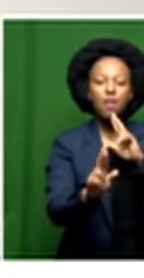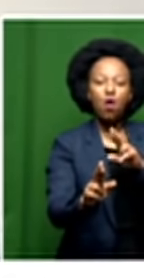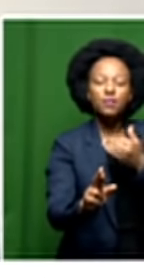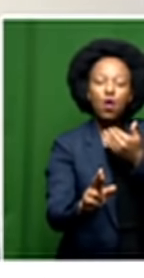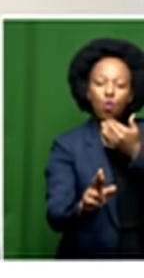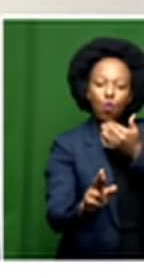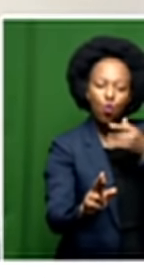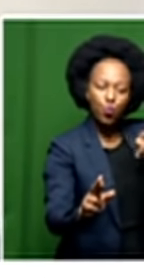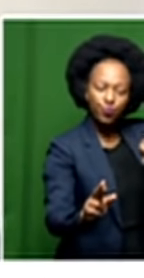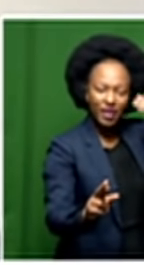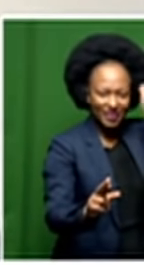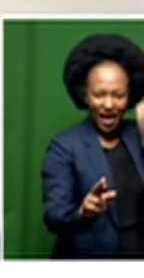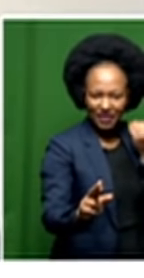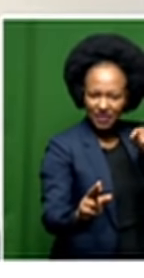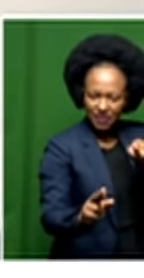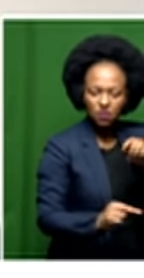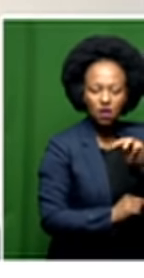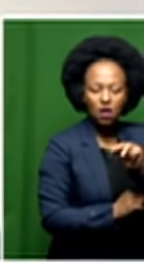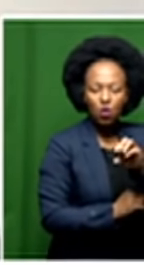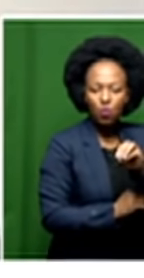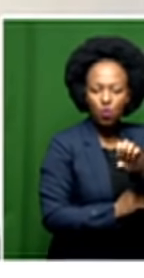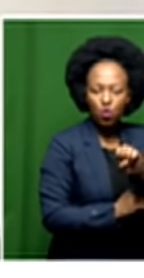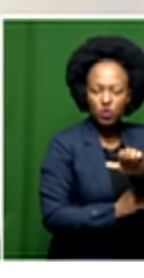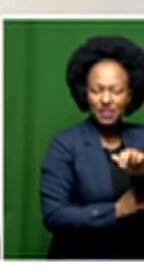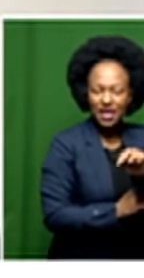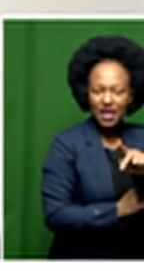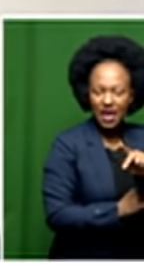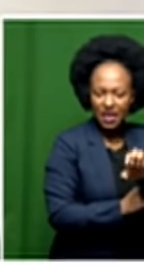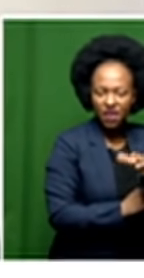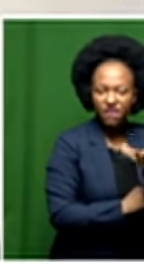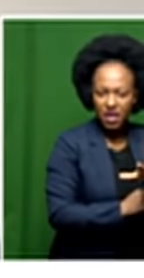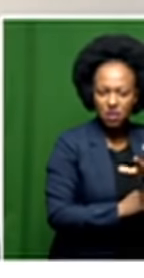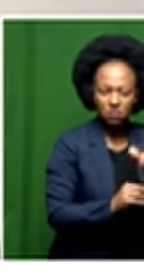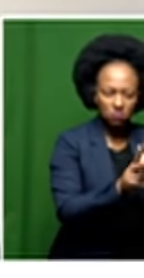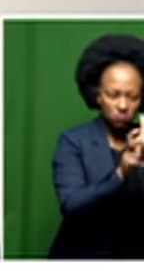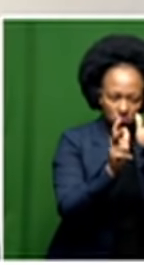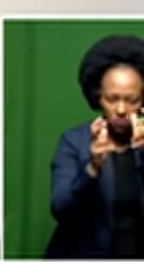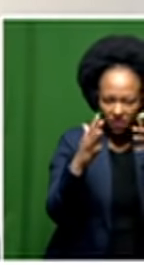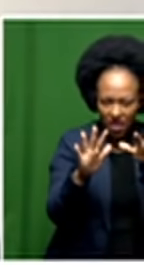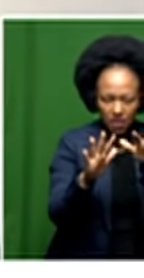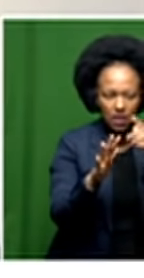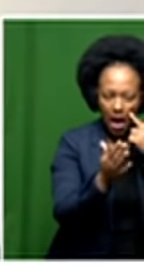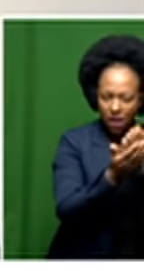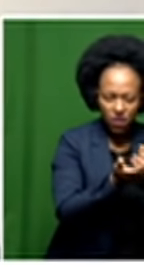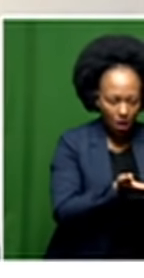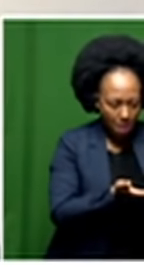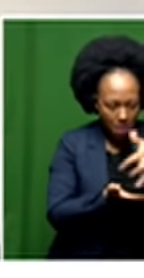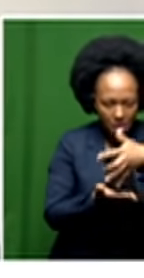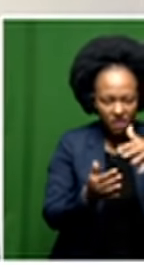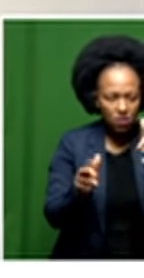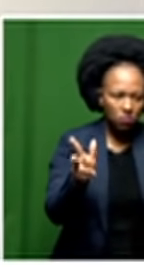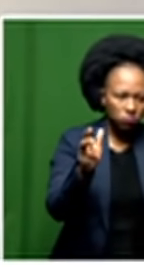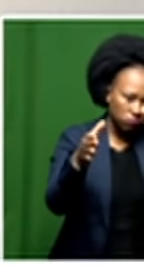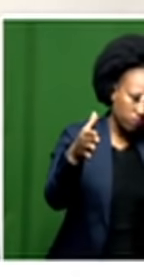Justice Moseneke, who has examined the evidence, has listened to the experts, and has come to the